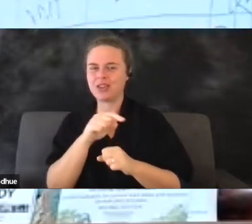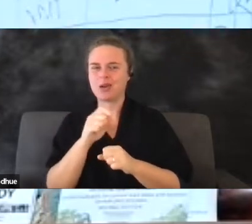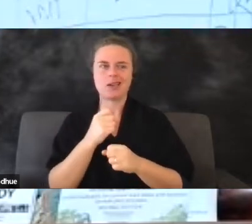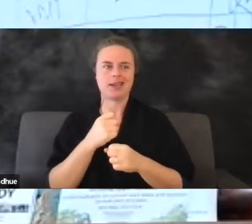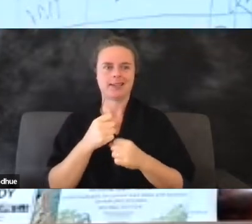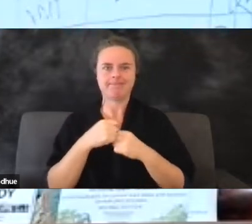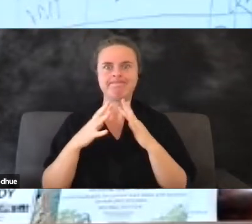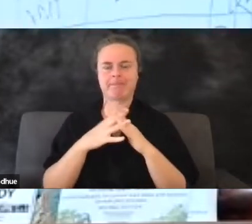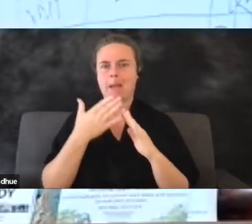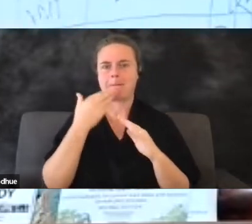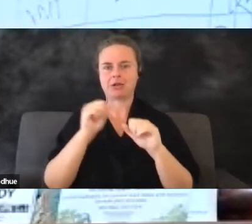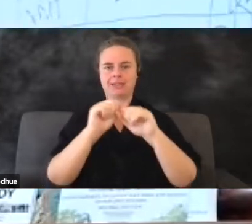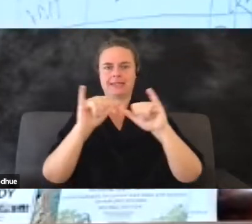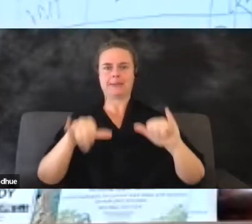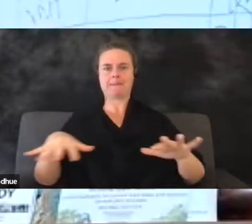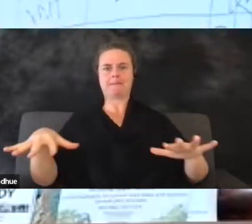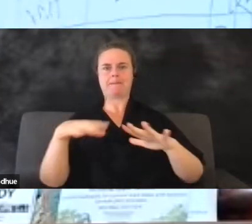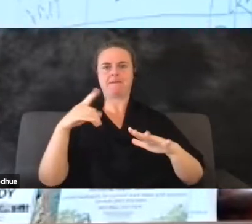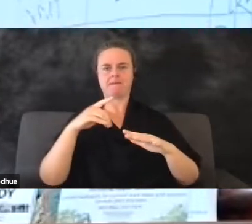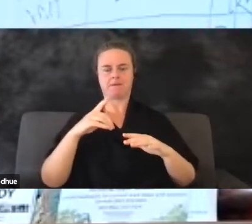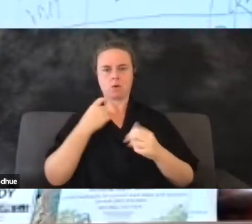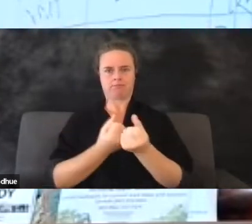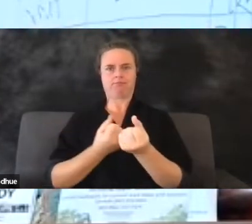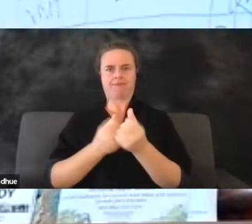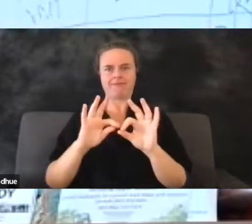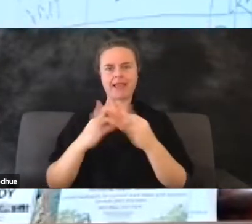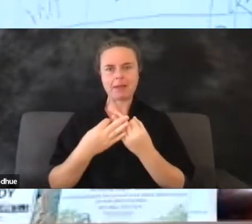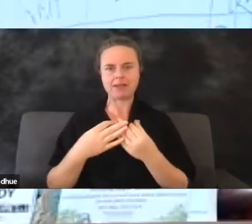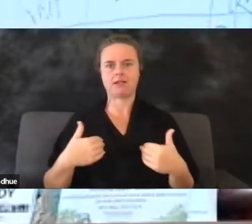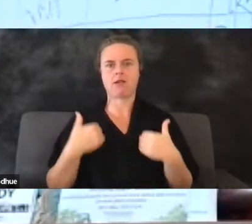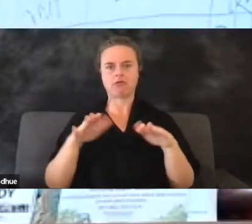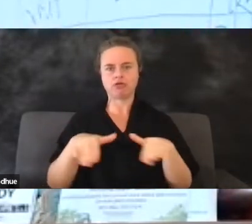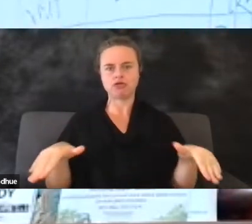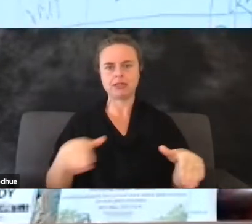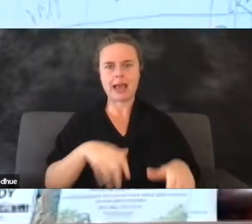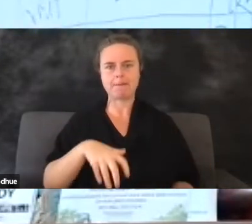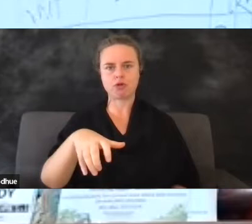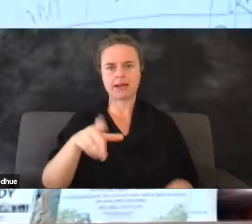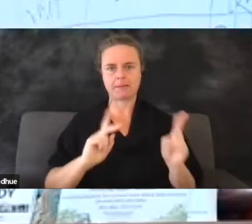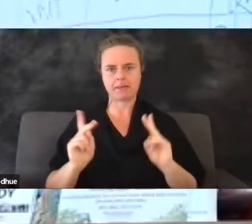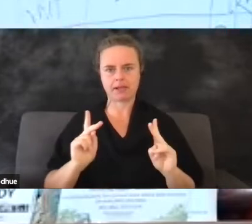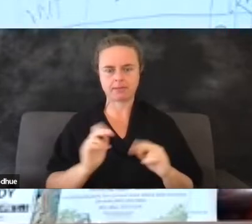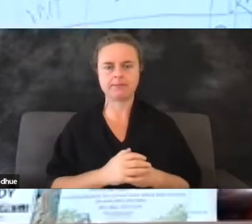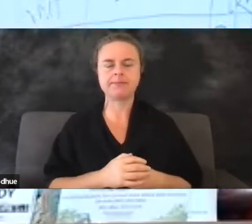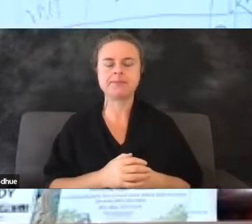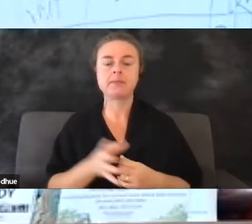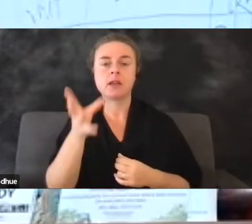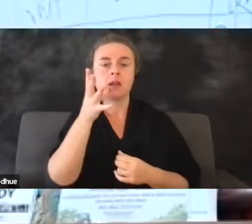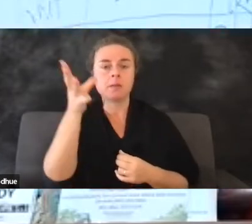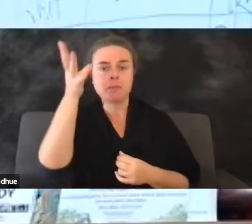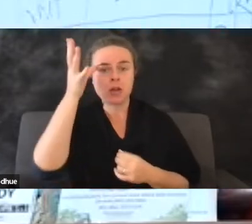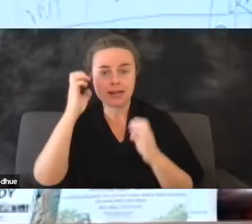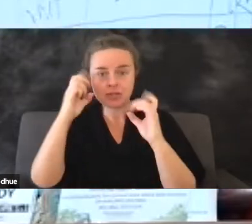better system for families and young children and pregnant folks. Parent education, parent